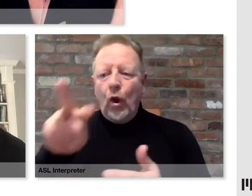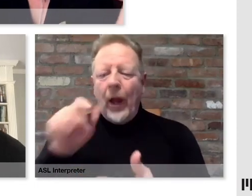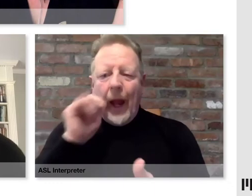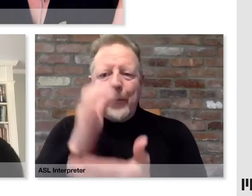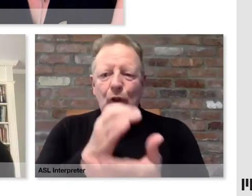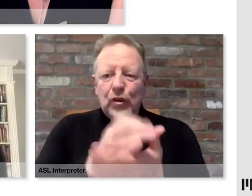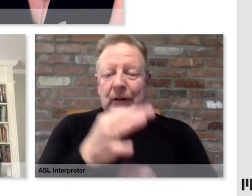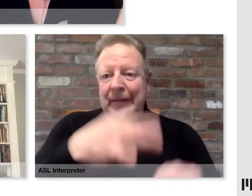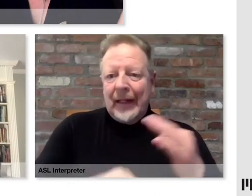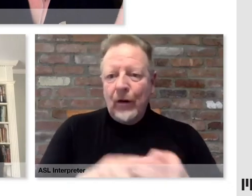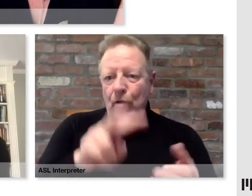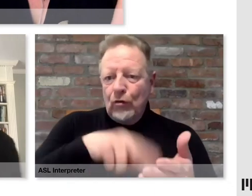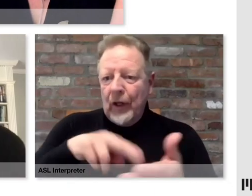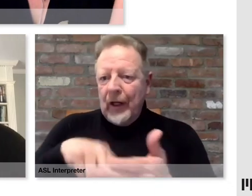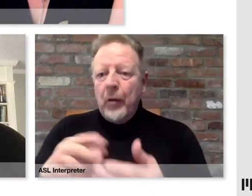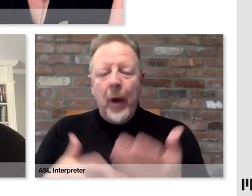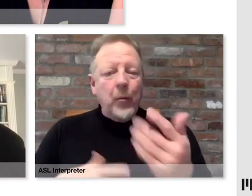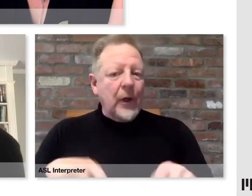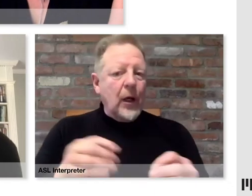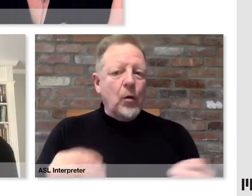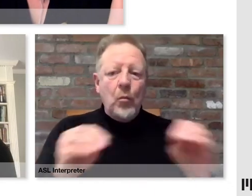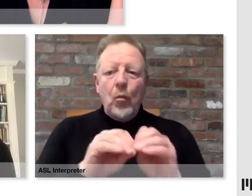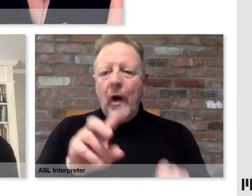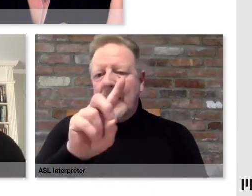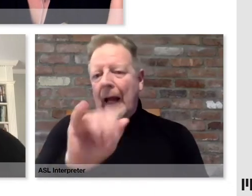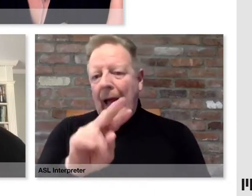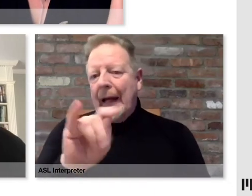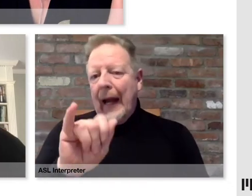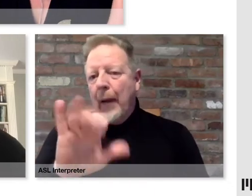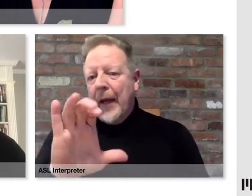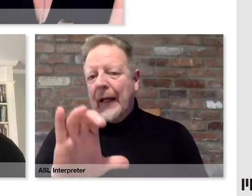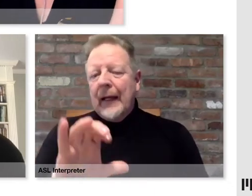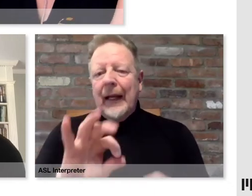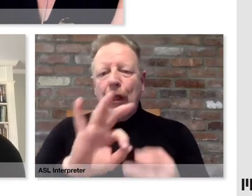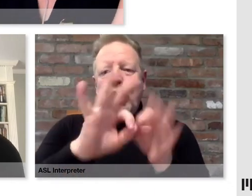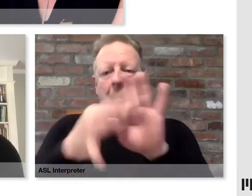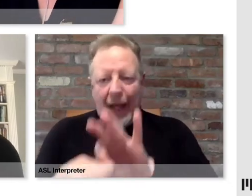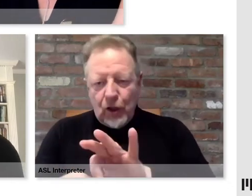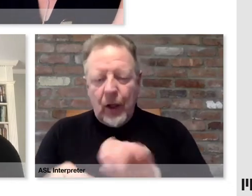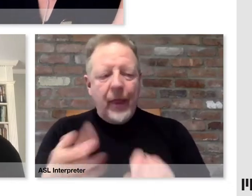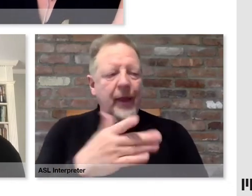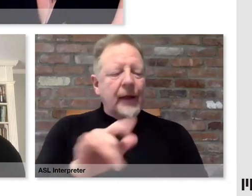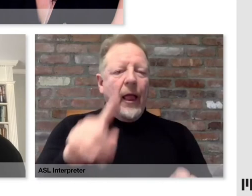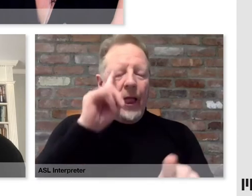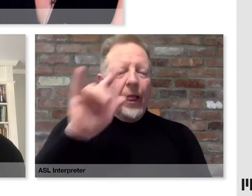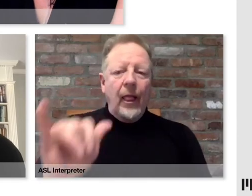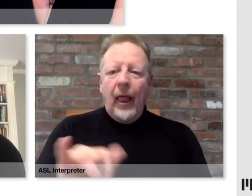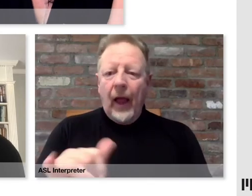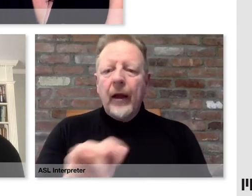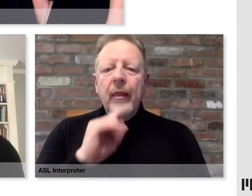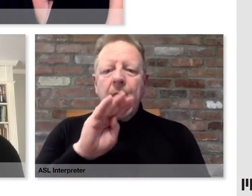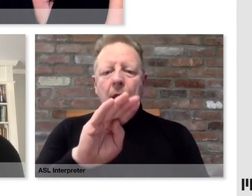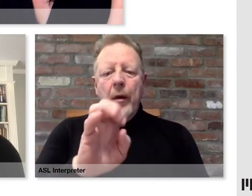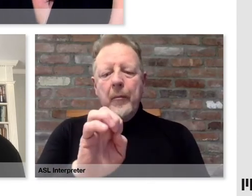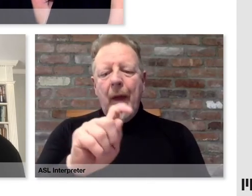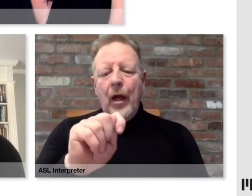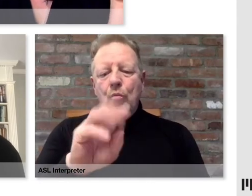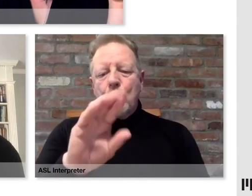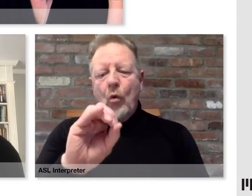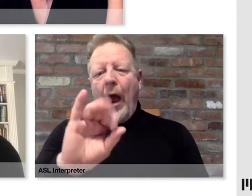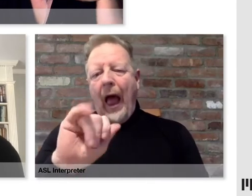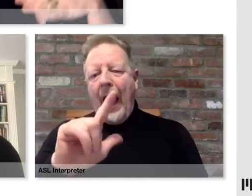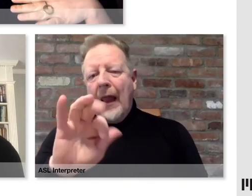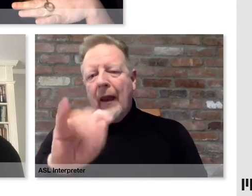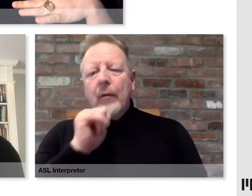maybe what we need is more dynamic interpretations. And I'm also thinking about like the materiality, so not just